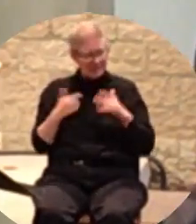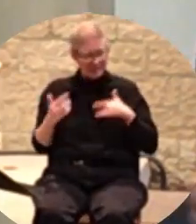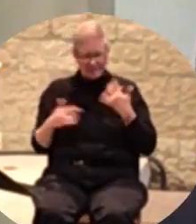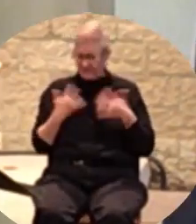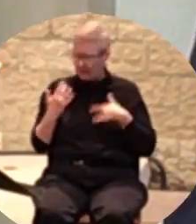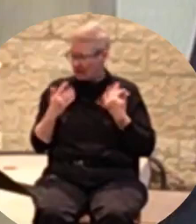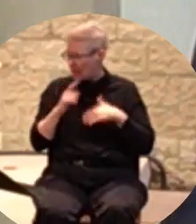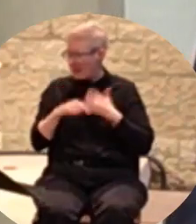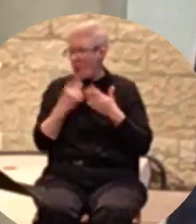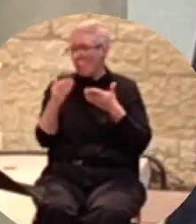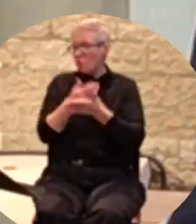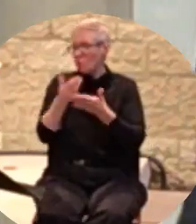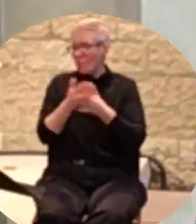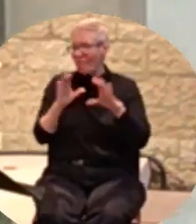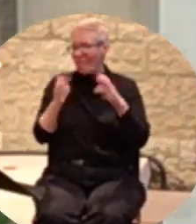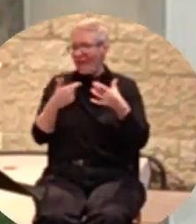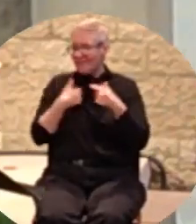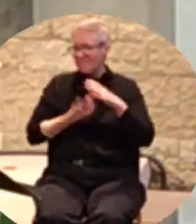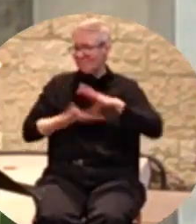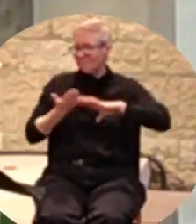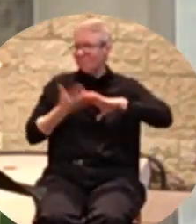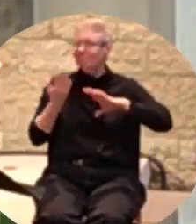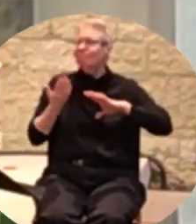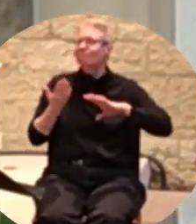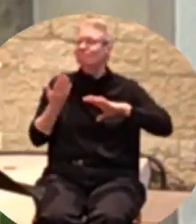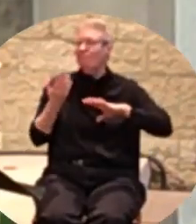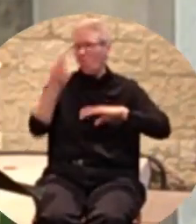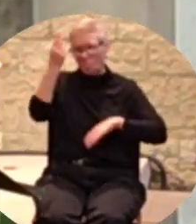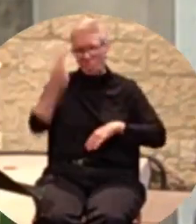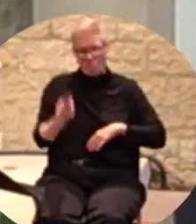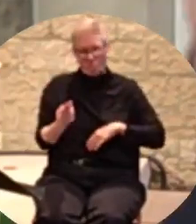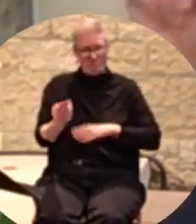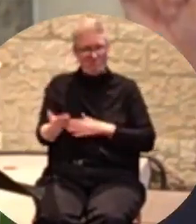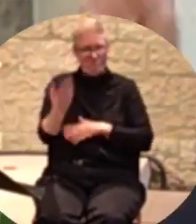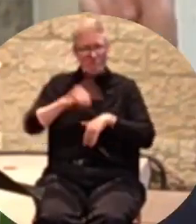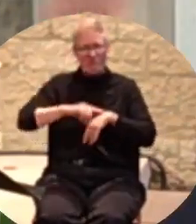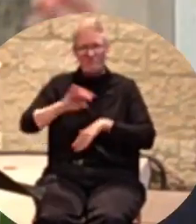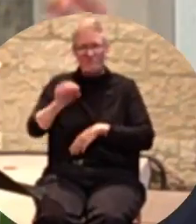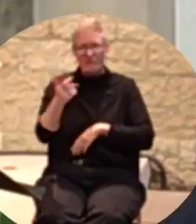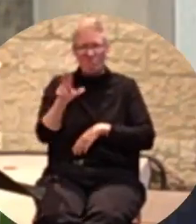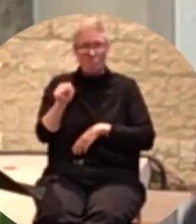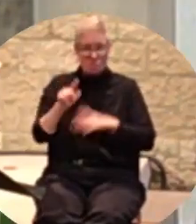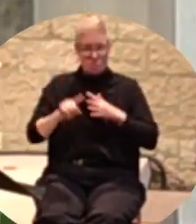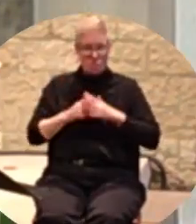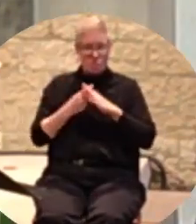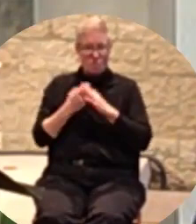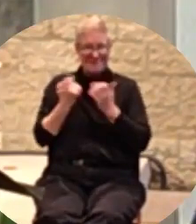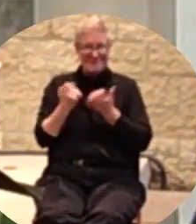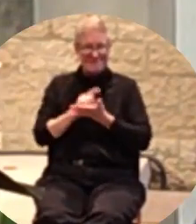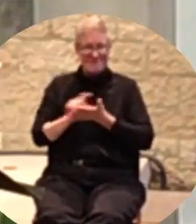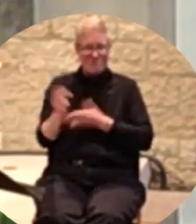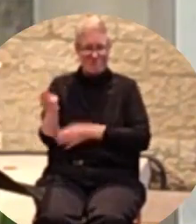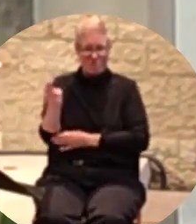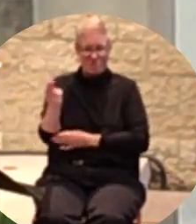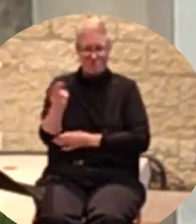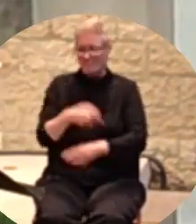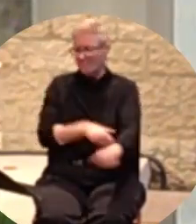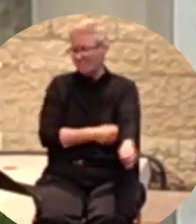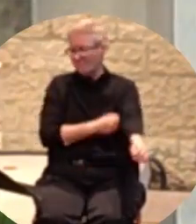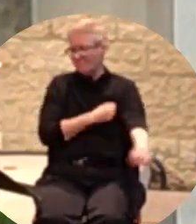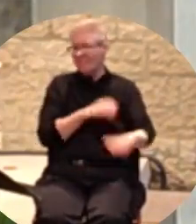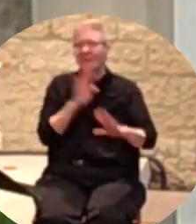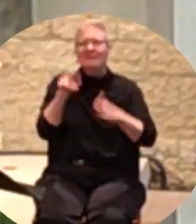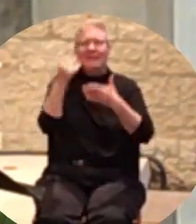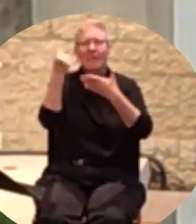new class that I am facilitating on Thursday mornings at 10:30, beginning this Thursday morning. The Letters of Myrtle